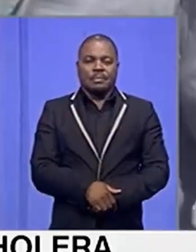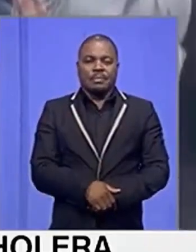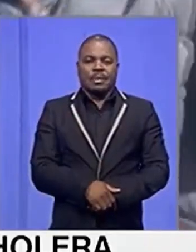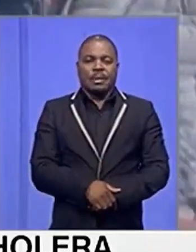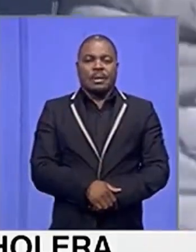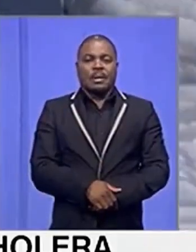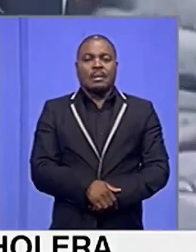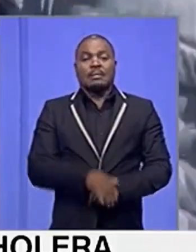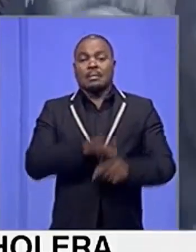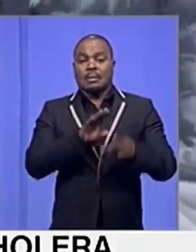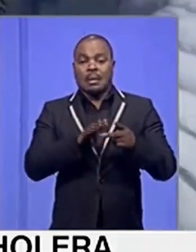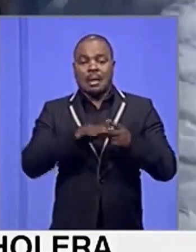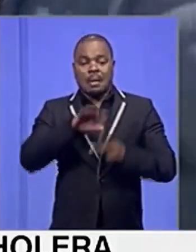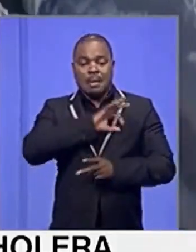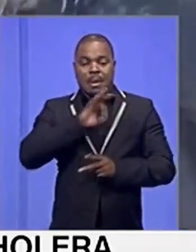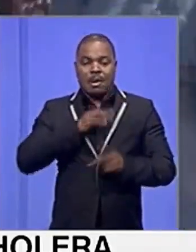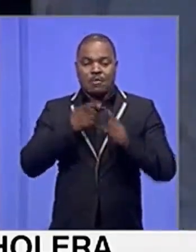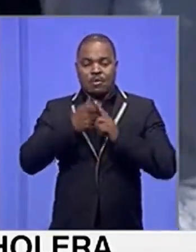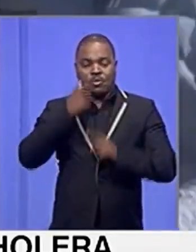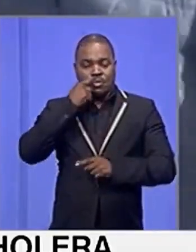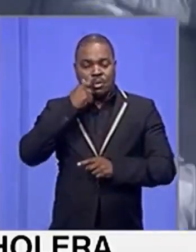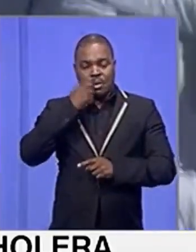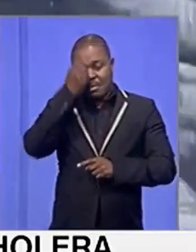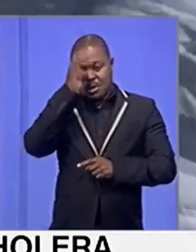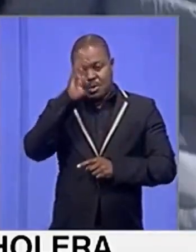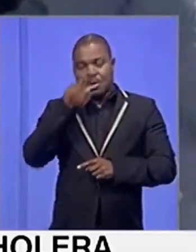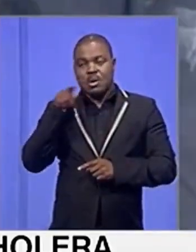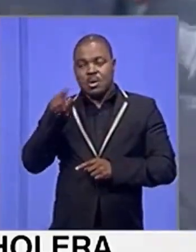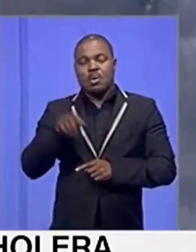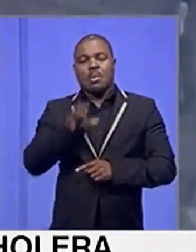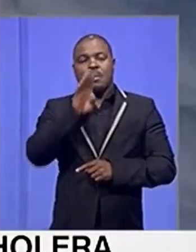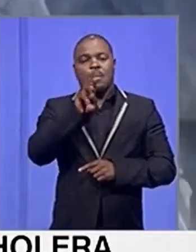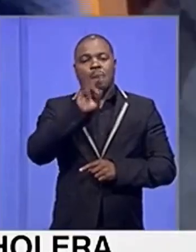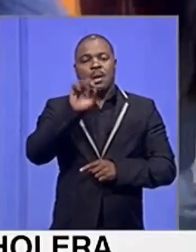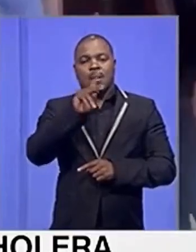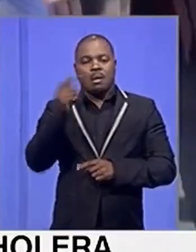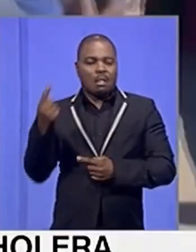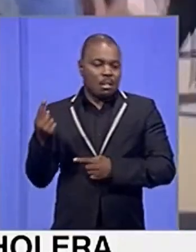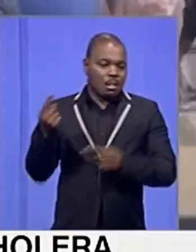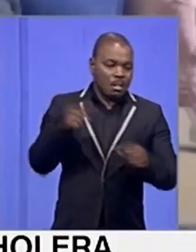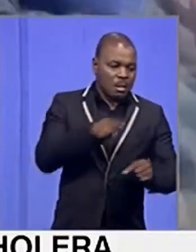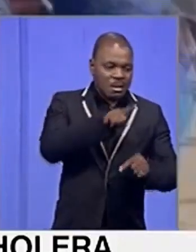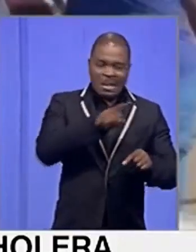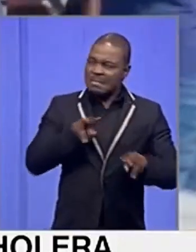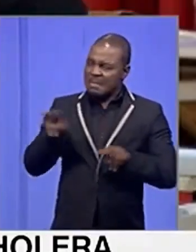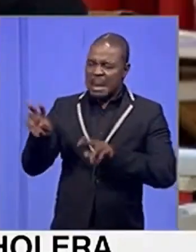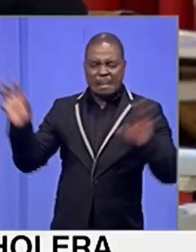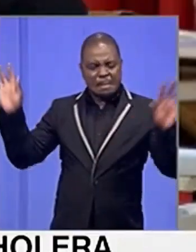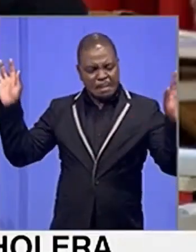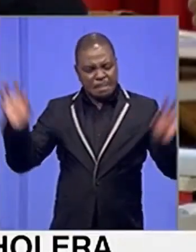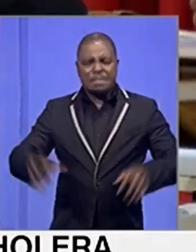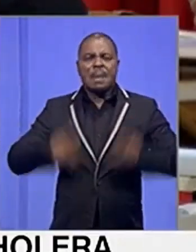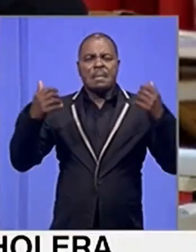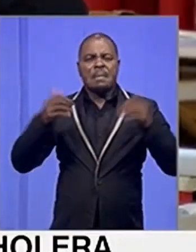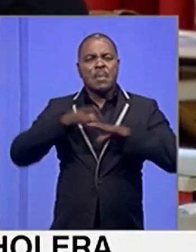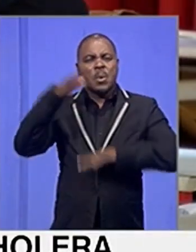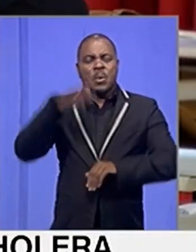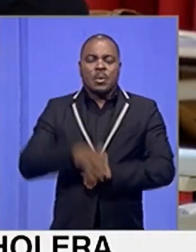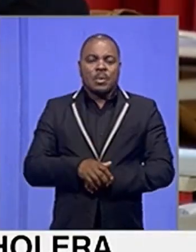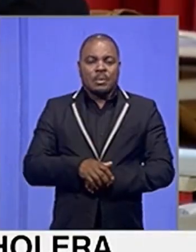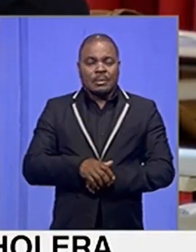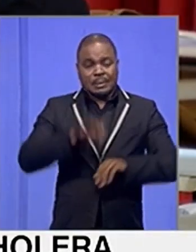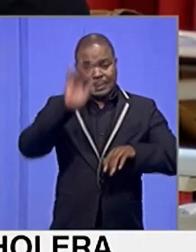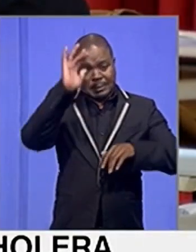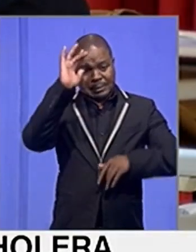Fela go tlhagelela ga meyara wa Tshwane Silas Brink gone ga ba ferekanya maikutlo le go feta. Dipego tsa bolwetse jono